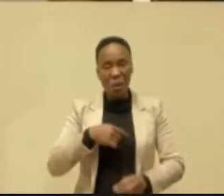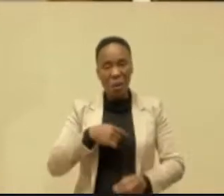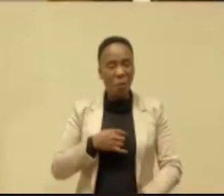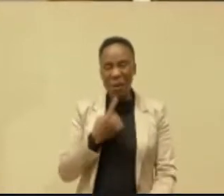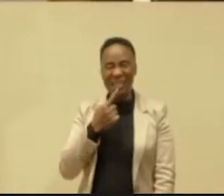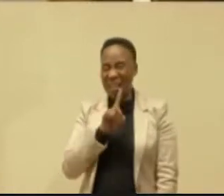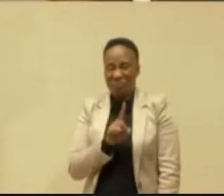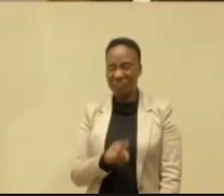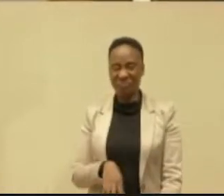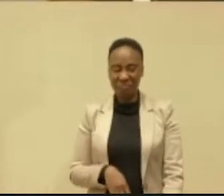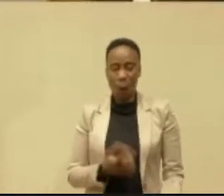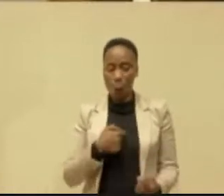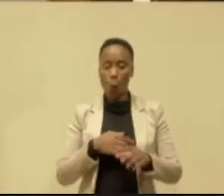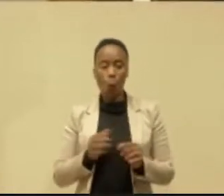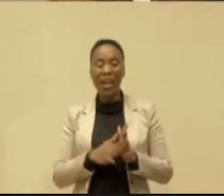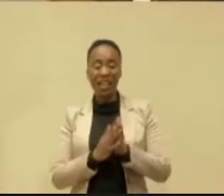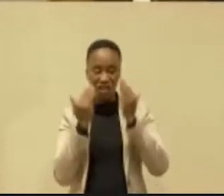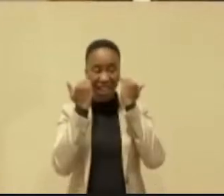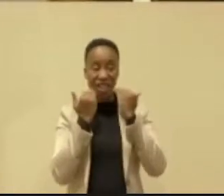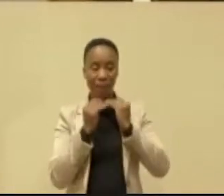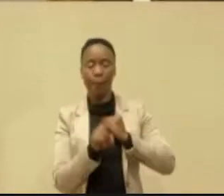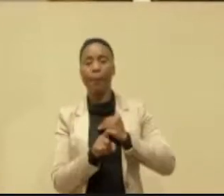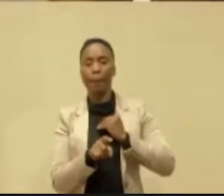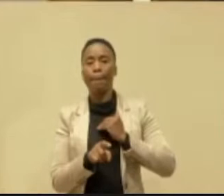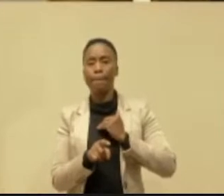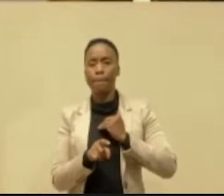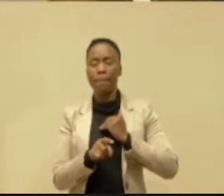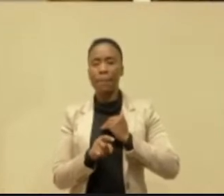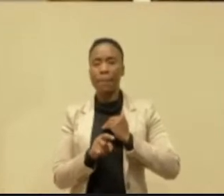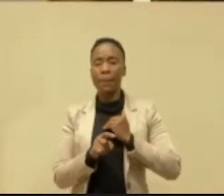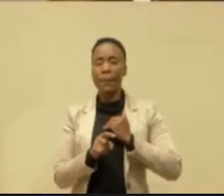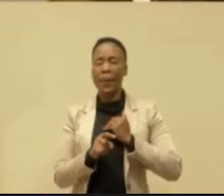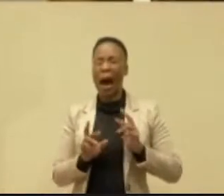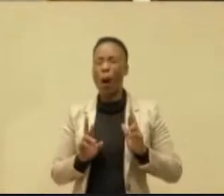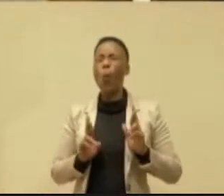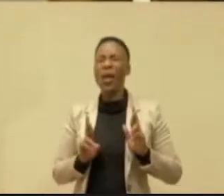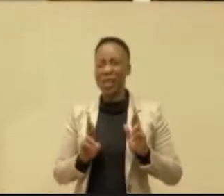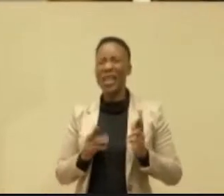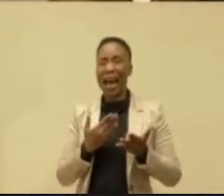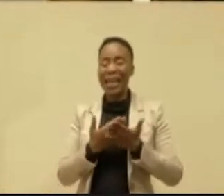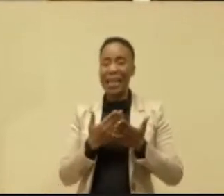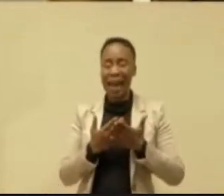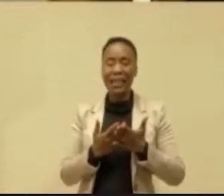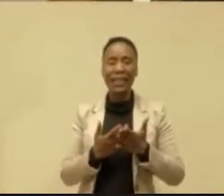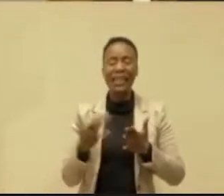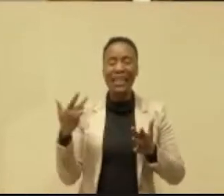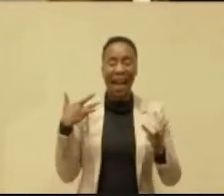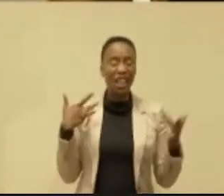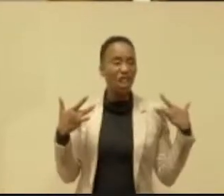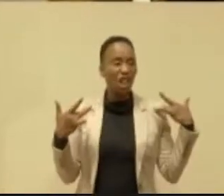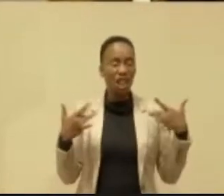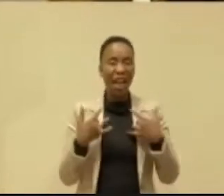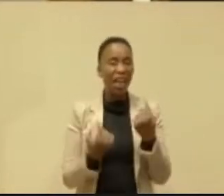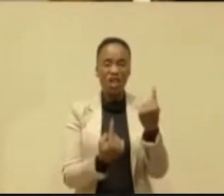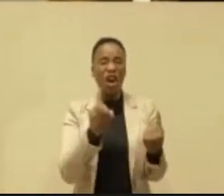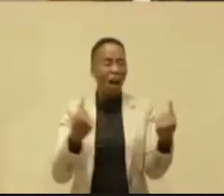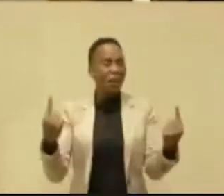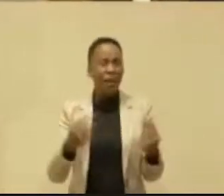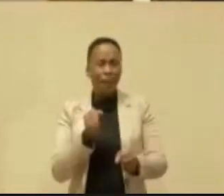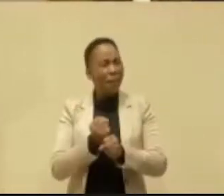very judgmental i wish i can just touch all of us and begin to make us very